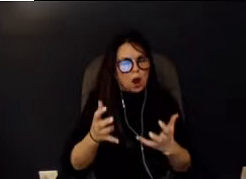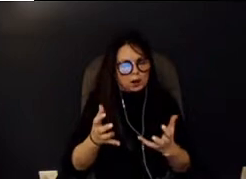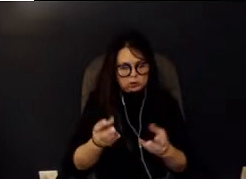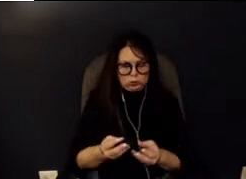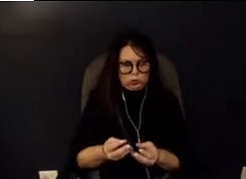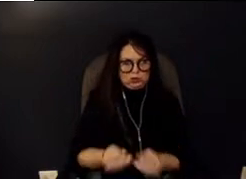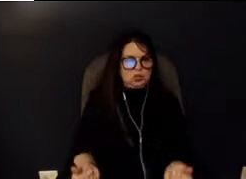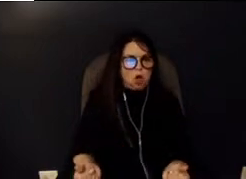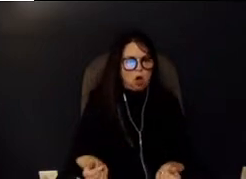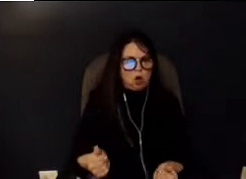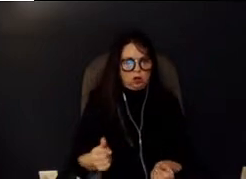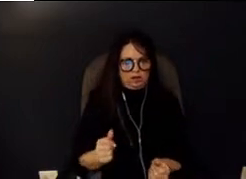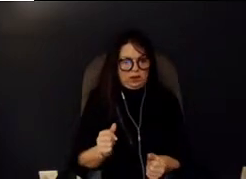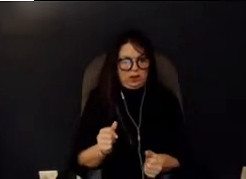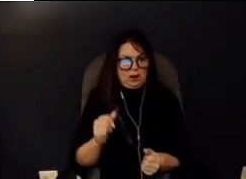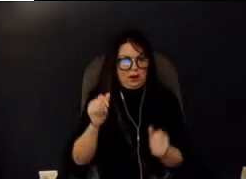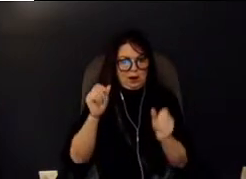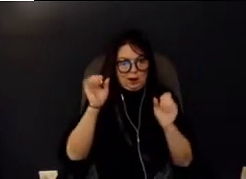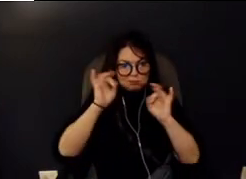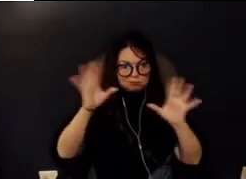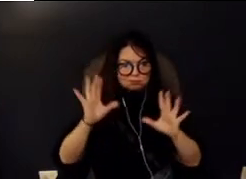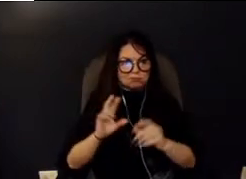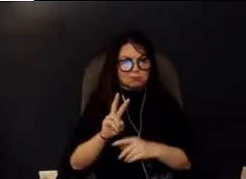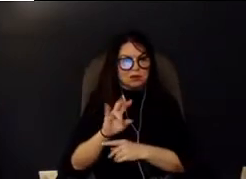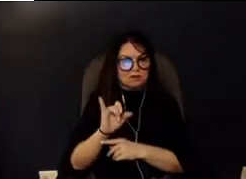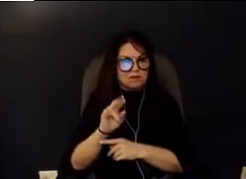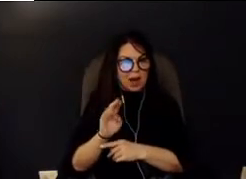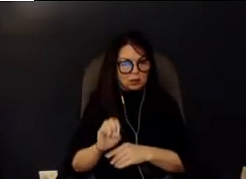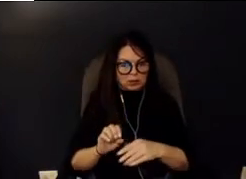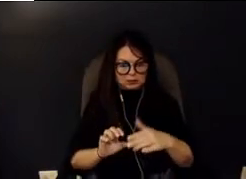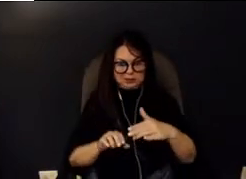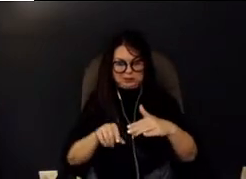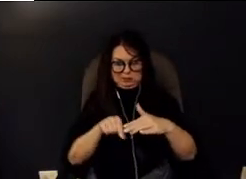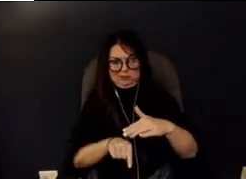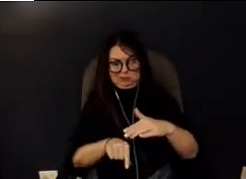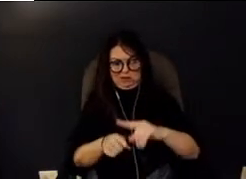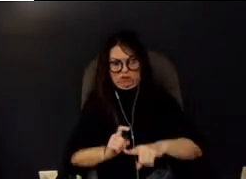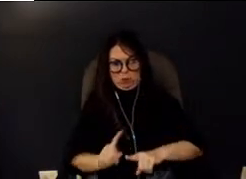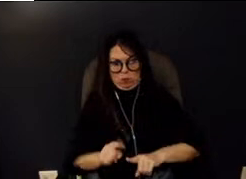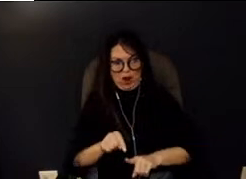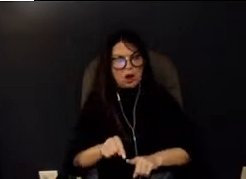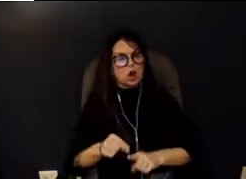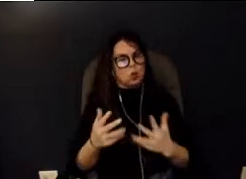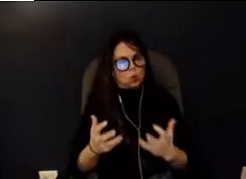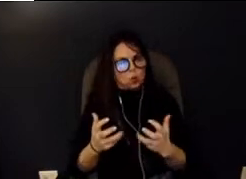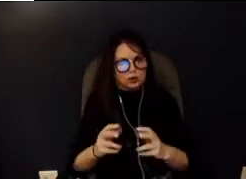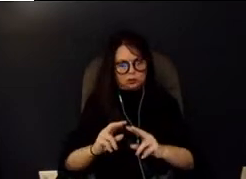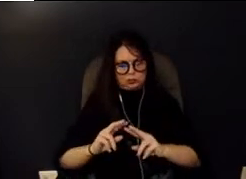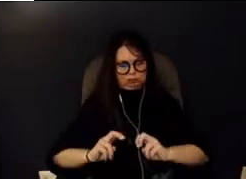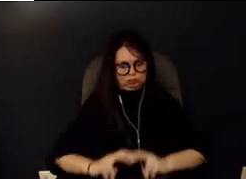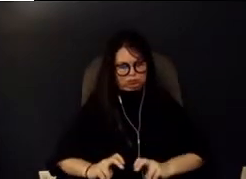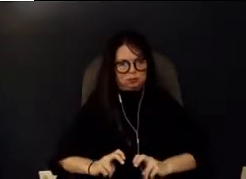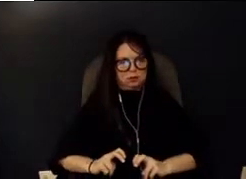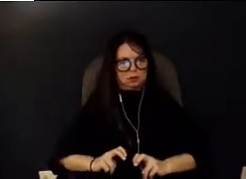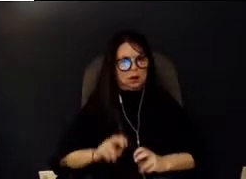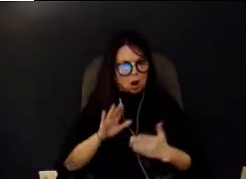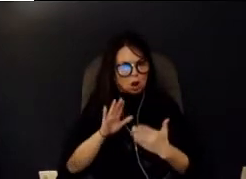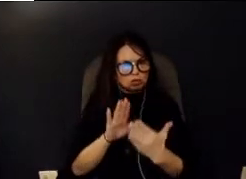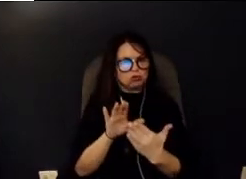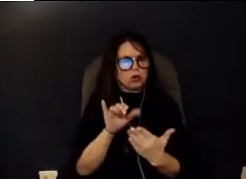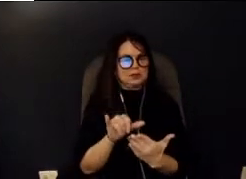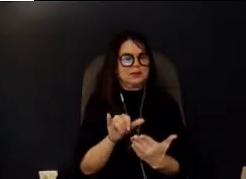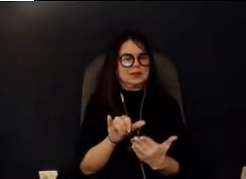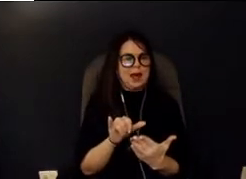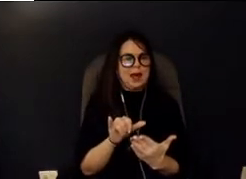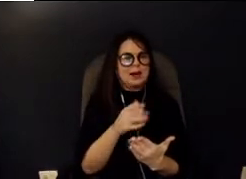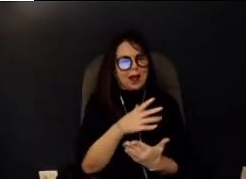can trust me to make sure that the city is being responsible and good stewards of their taxpayer dollars. So that